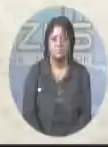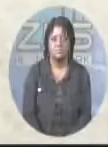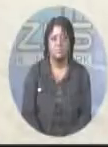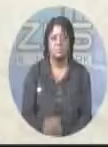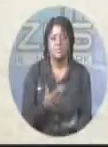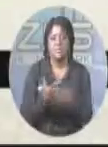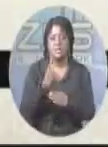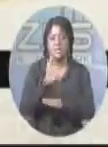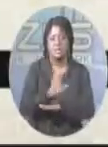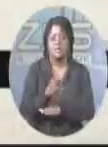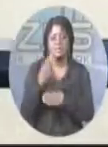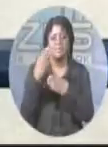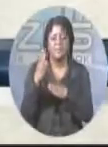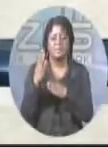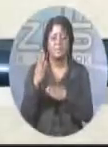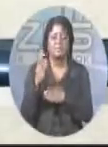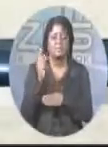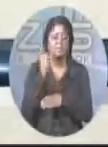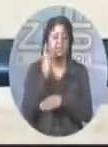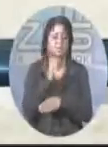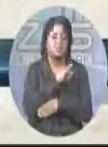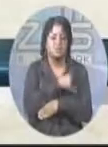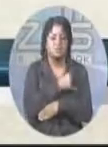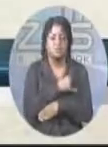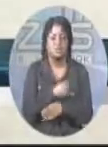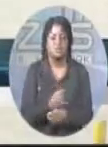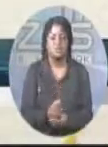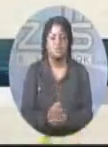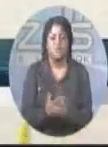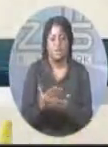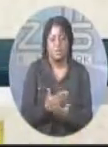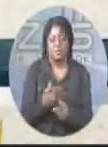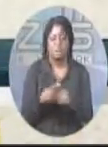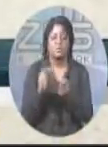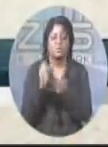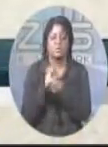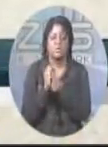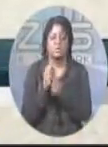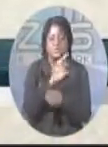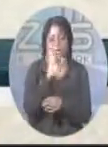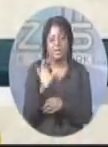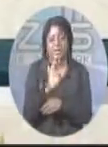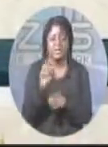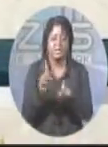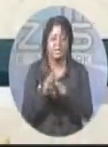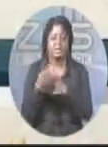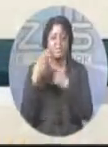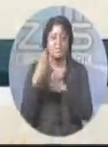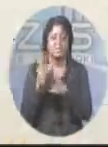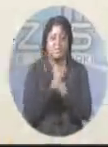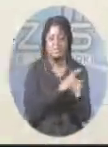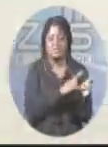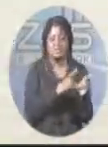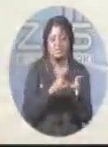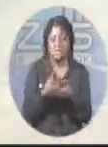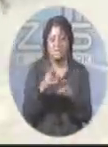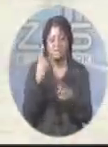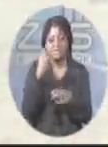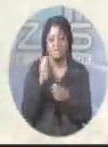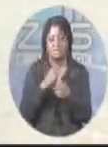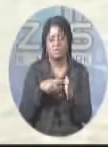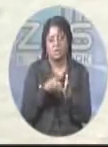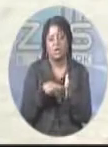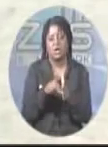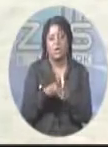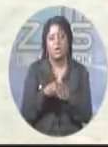Good evening, Bahamas. I'm Kelsey Johnson. Welcome to Sports Friday. As the Bahamas gets ready to kick it up in the FIFA Beach Soccer World Cup, the